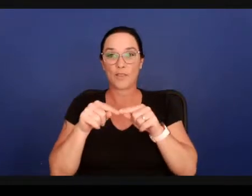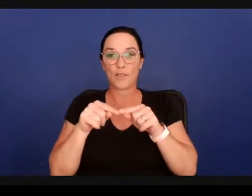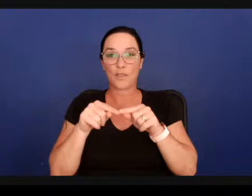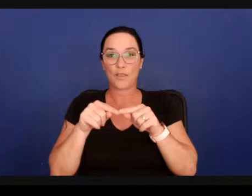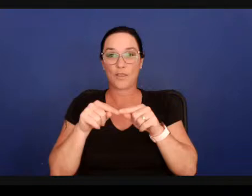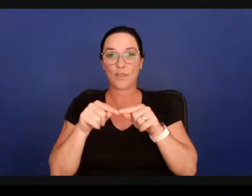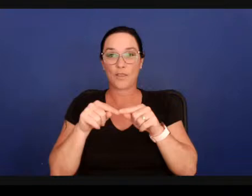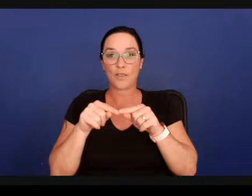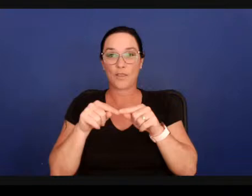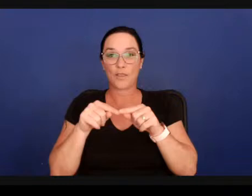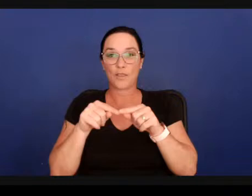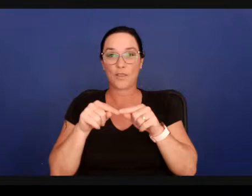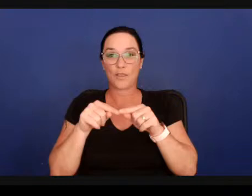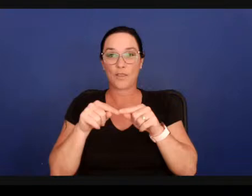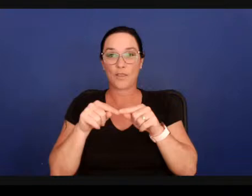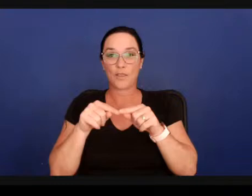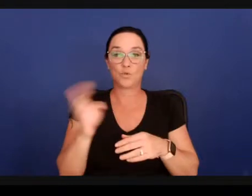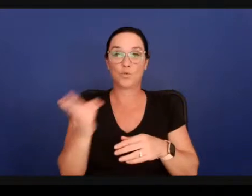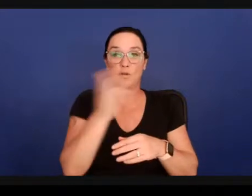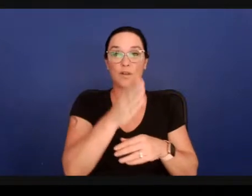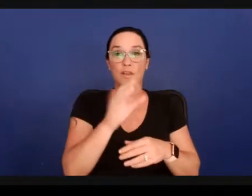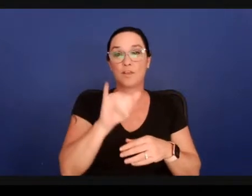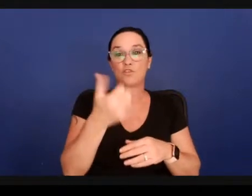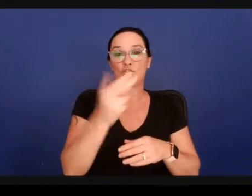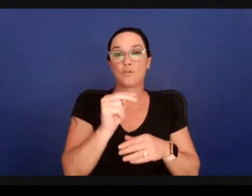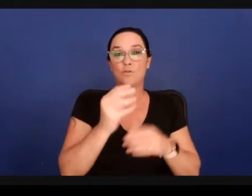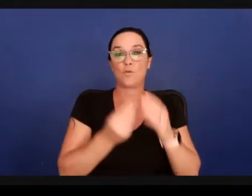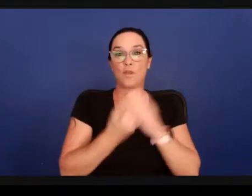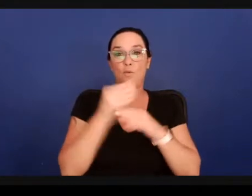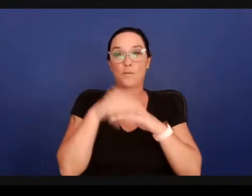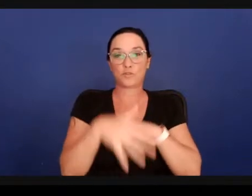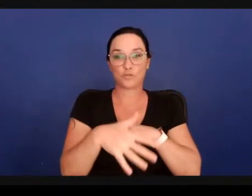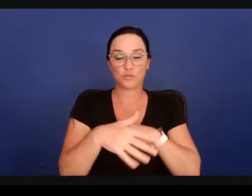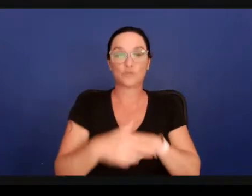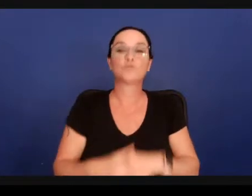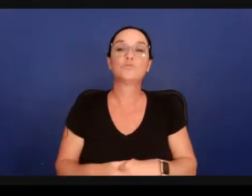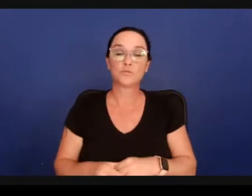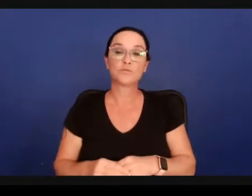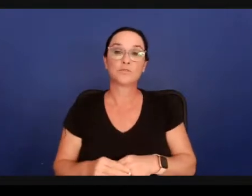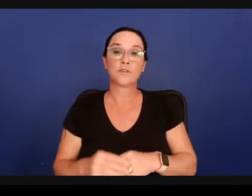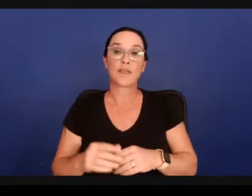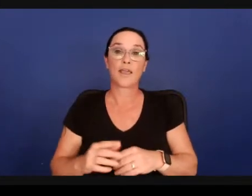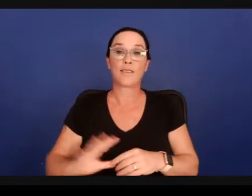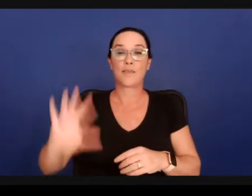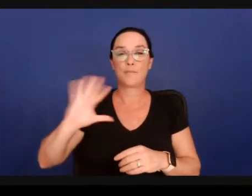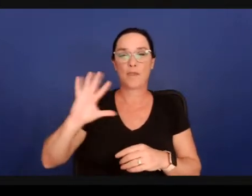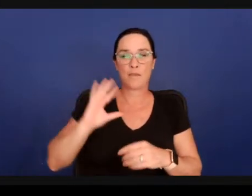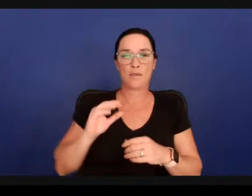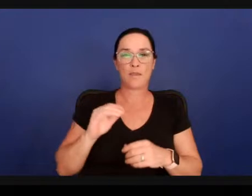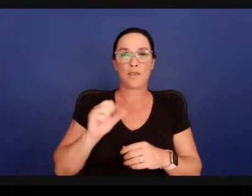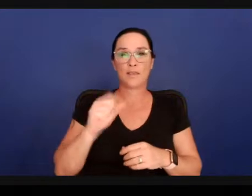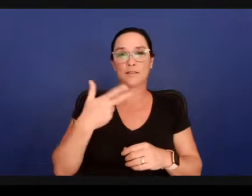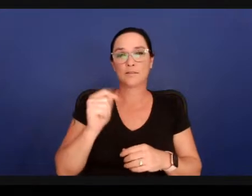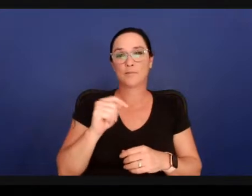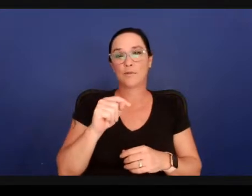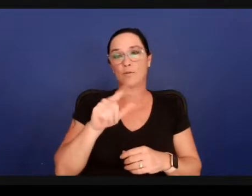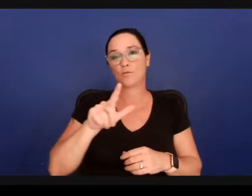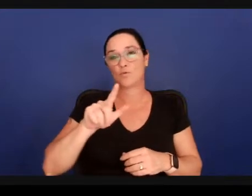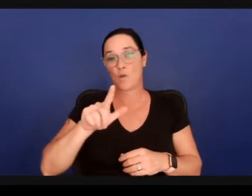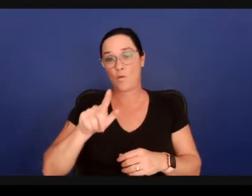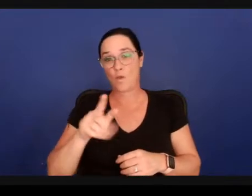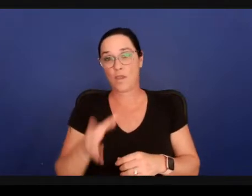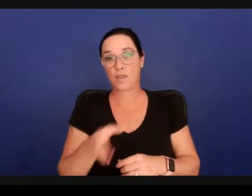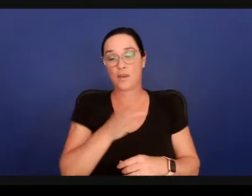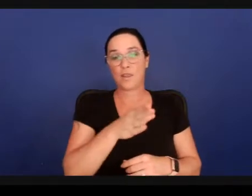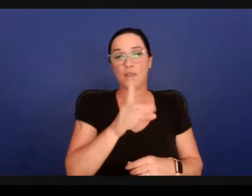in June and a year ago in January right there. Right? And going further back in time, September 21 and